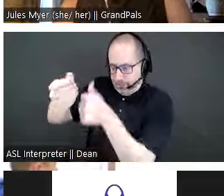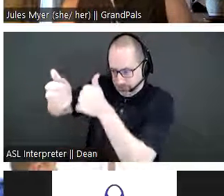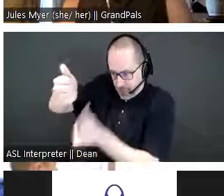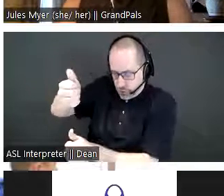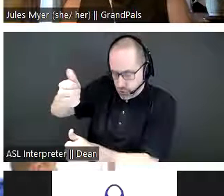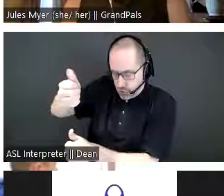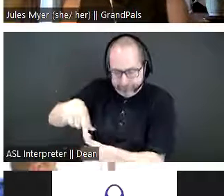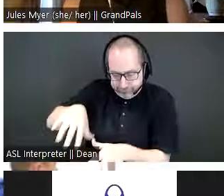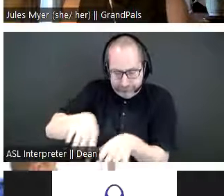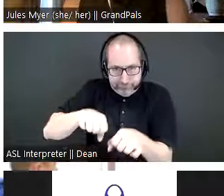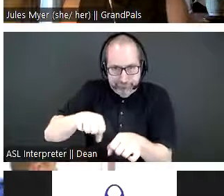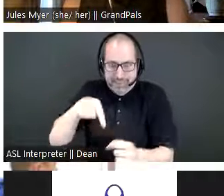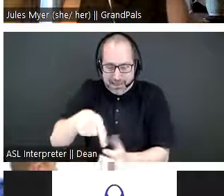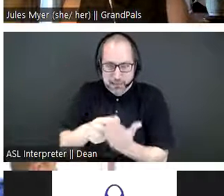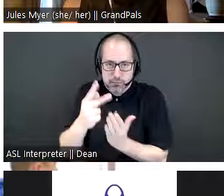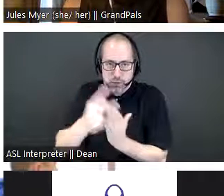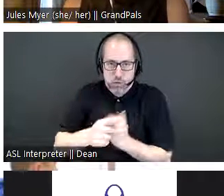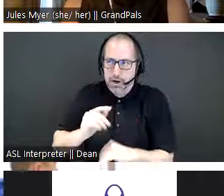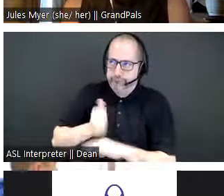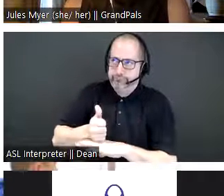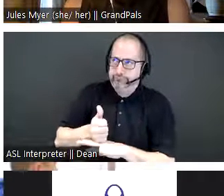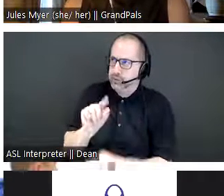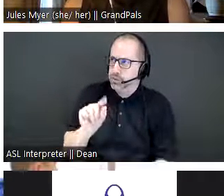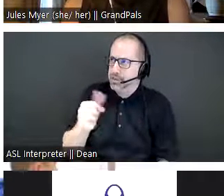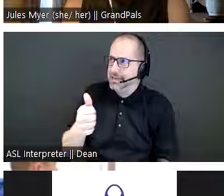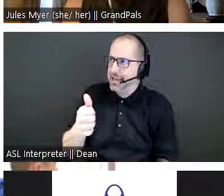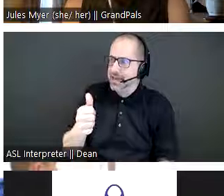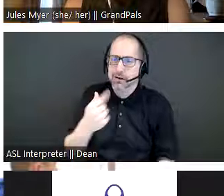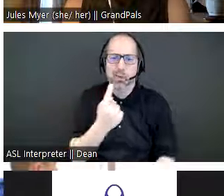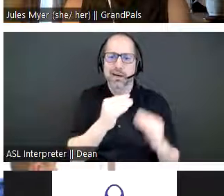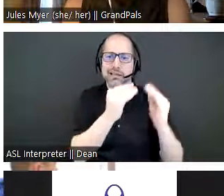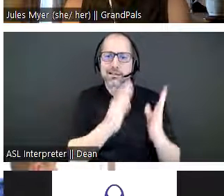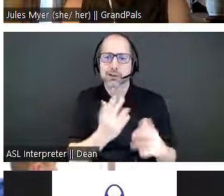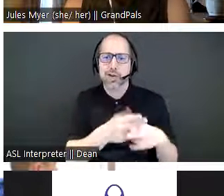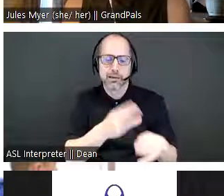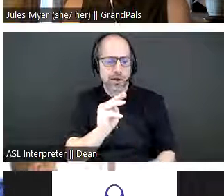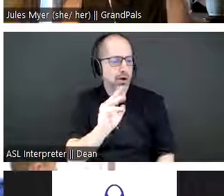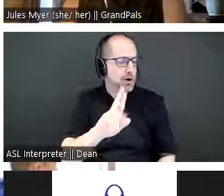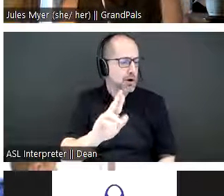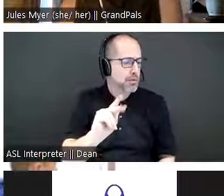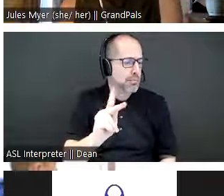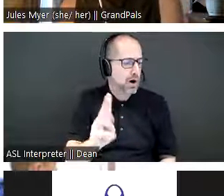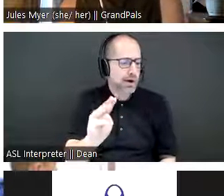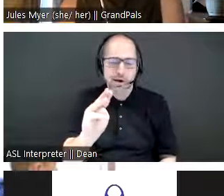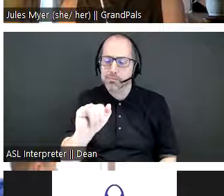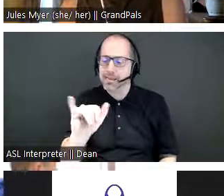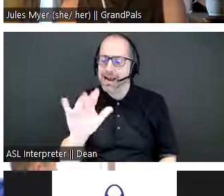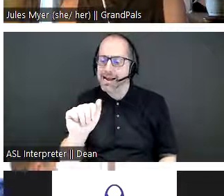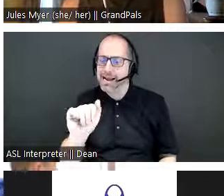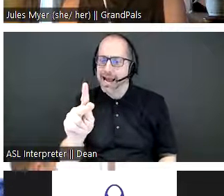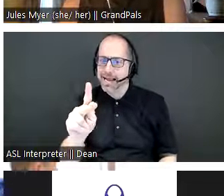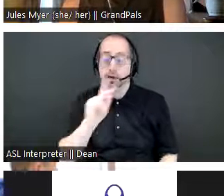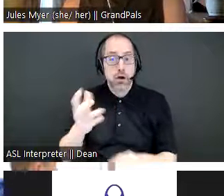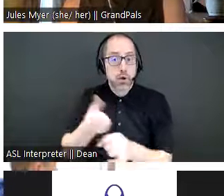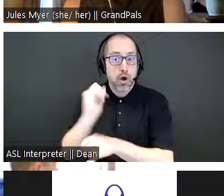So this program, it started back in 2010 by an educator named Mark Mayat, who incidentally won the Governor General's